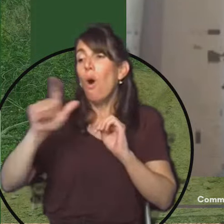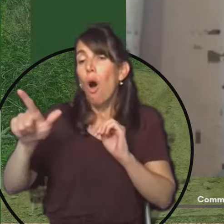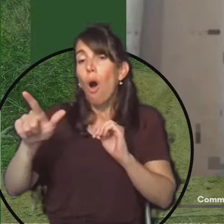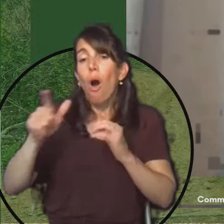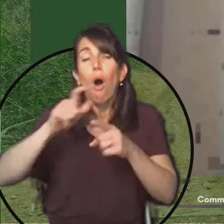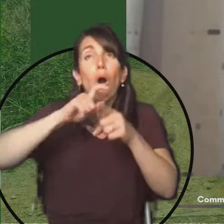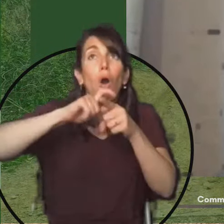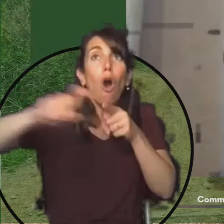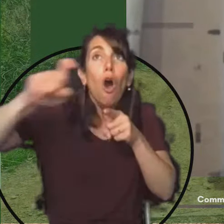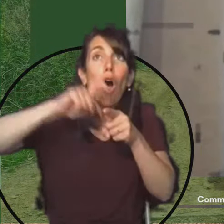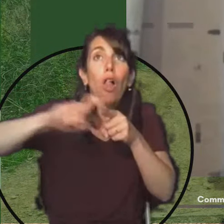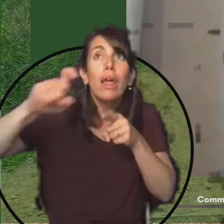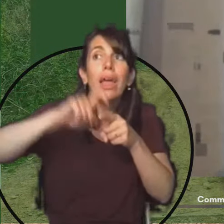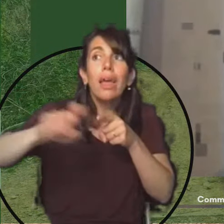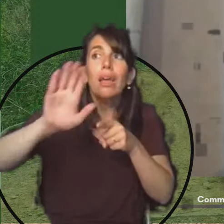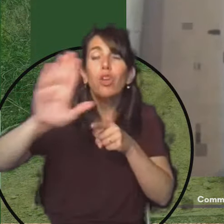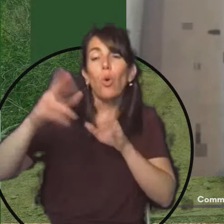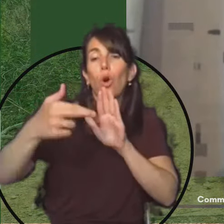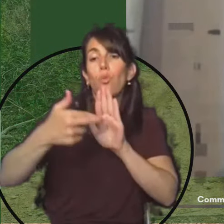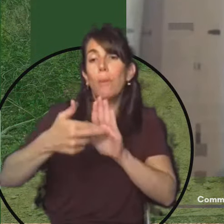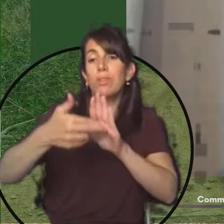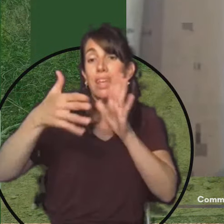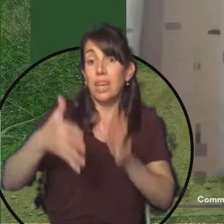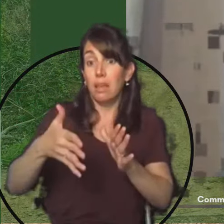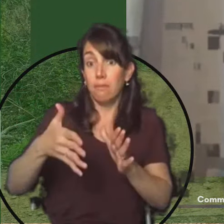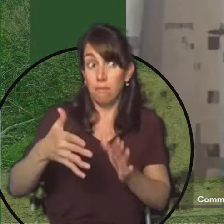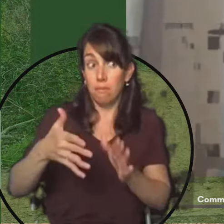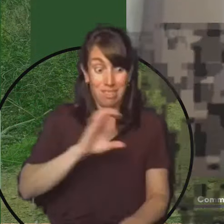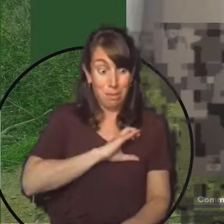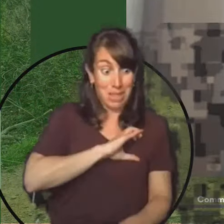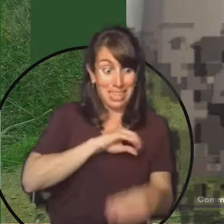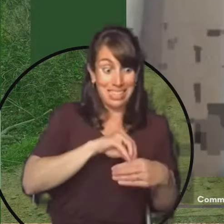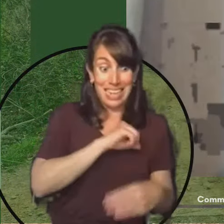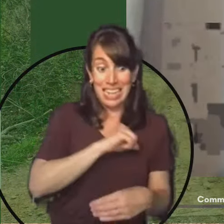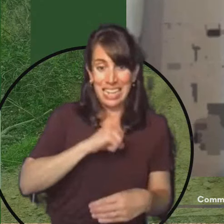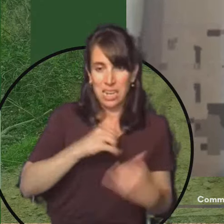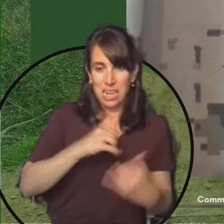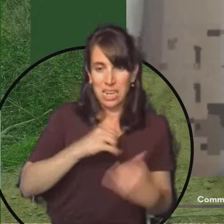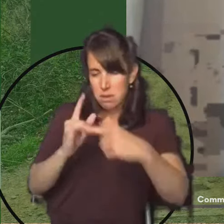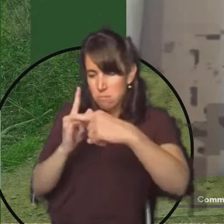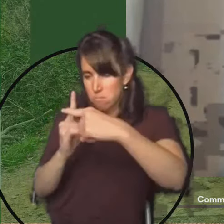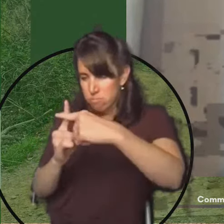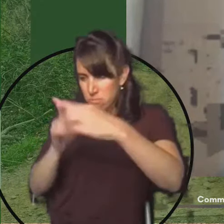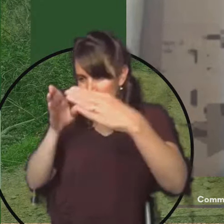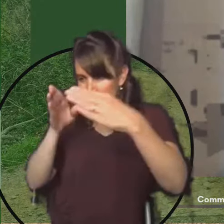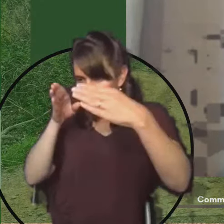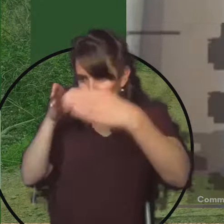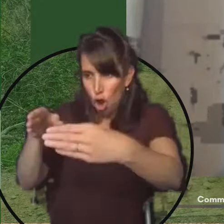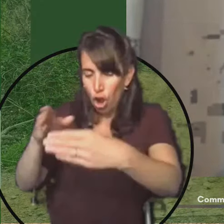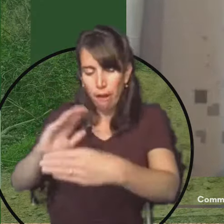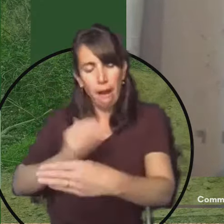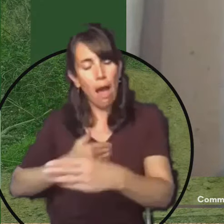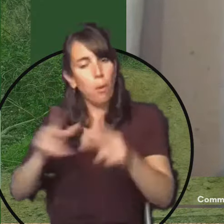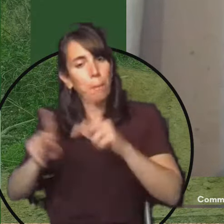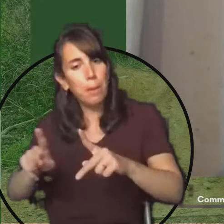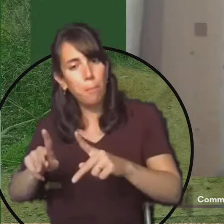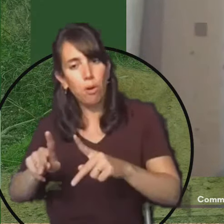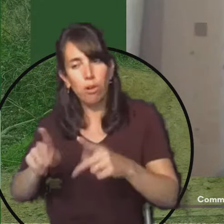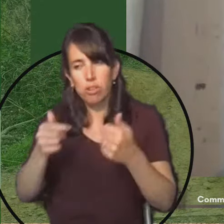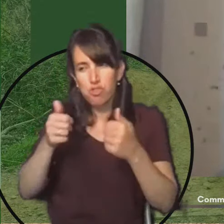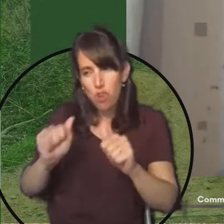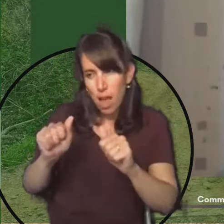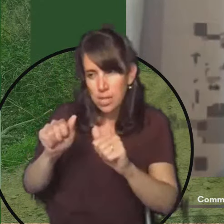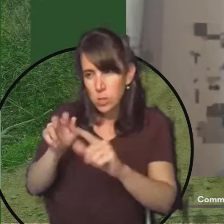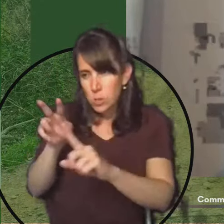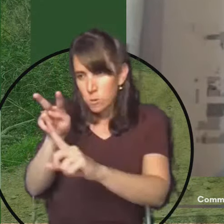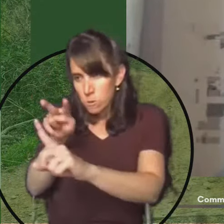techniques were still targeted by the police in Atlanta. People who were in marches and demonstrations were arrested at some of